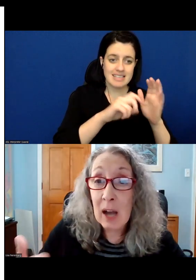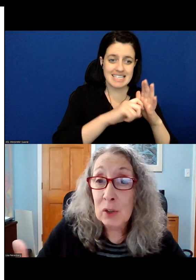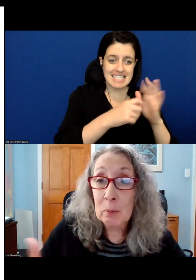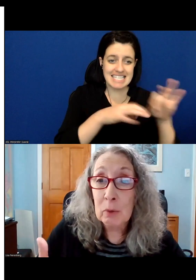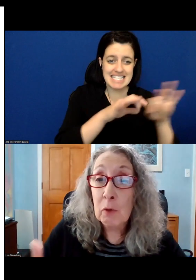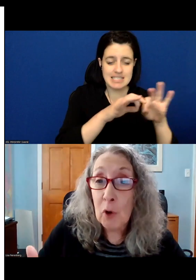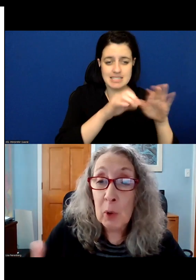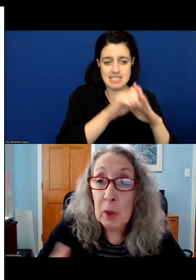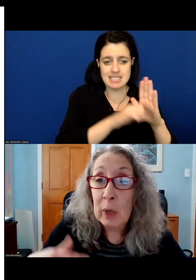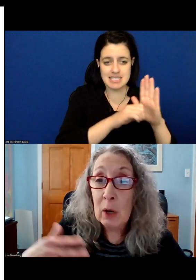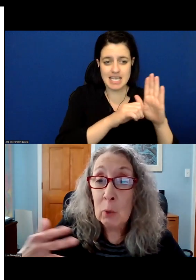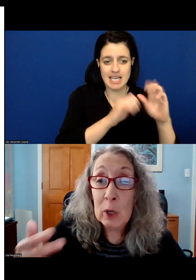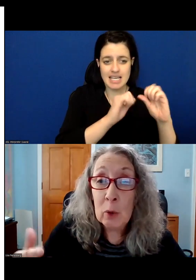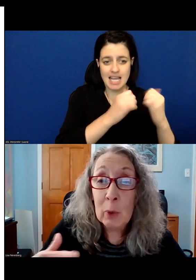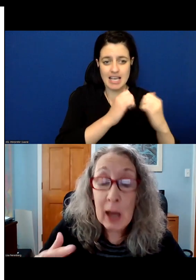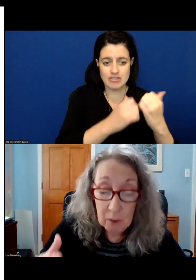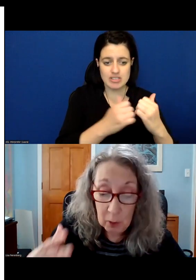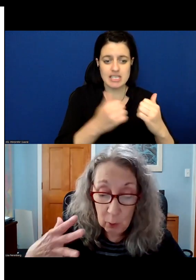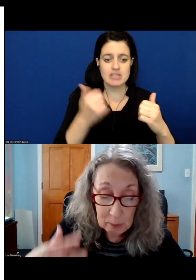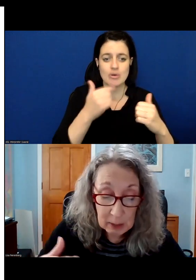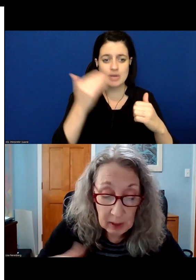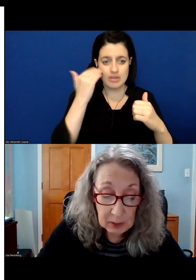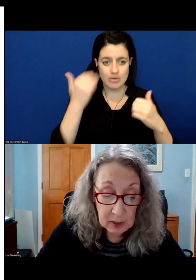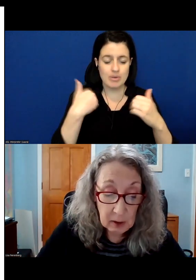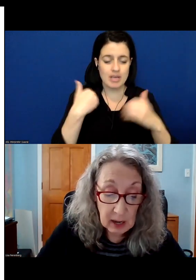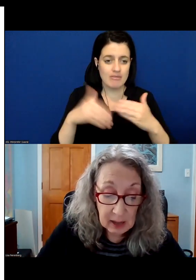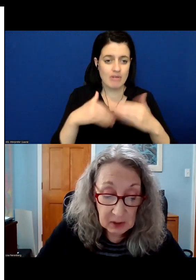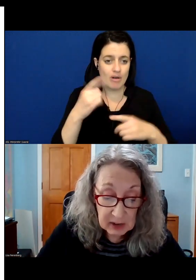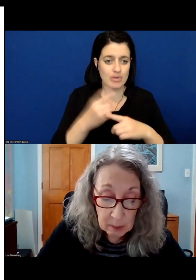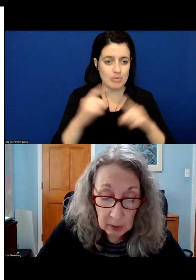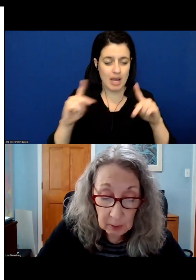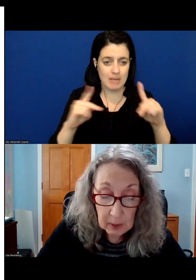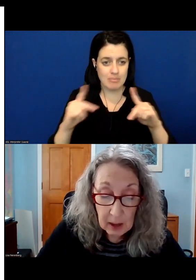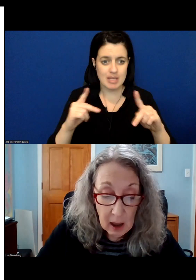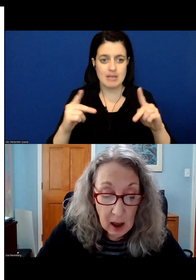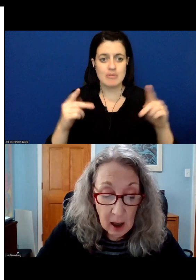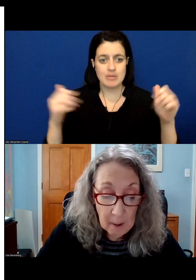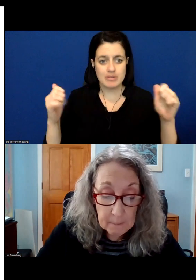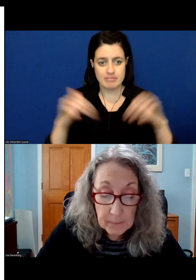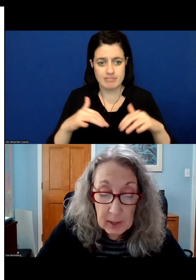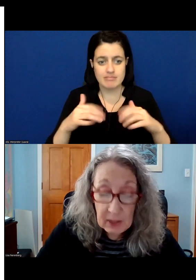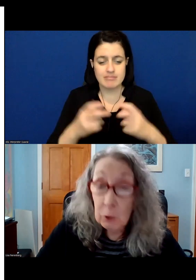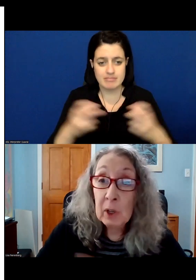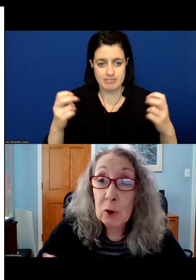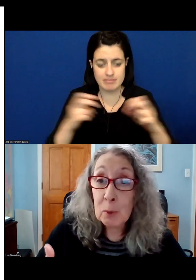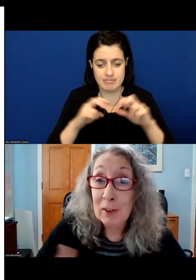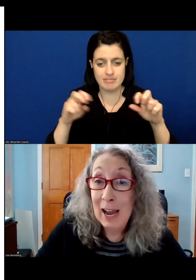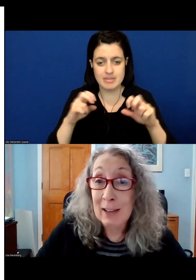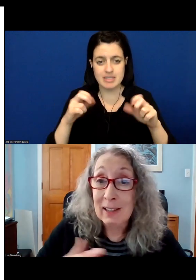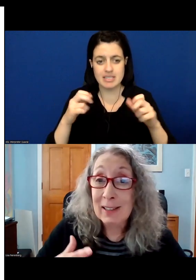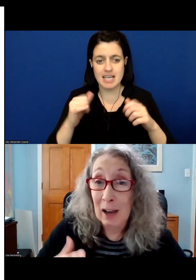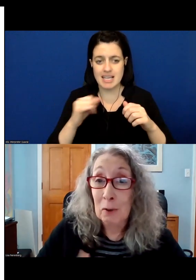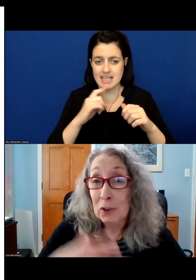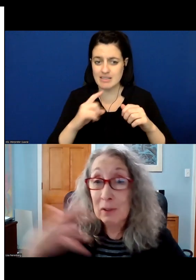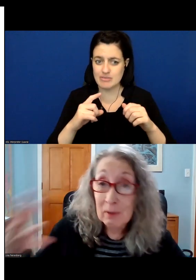as this council moved forward, that we knew that we'd have all the right people at the table. And that's really no small